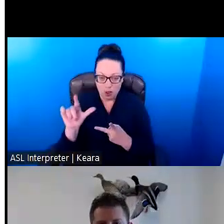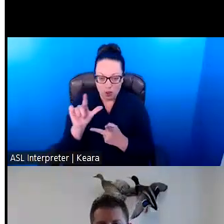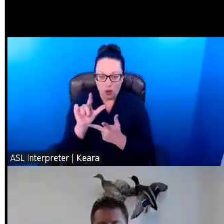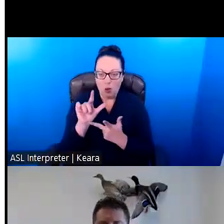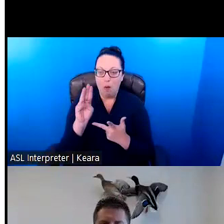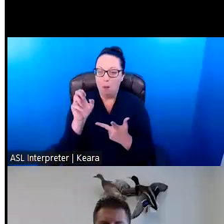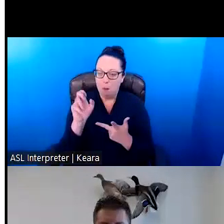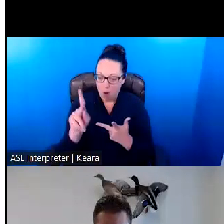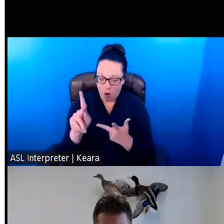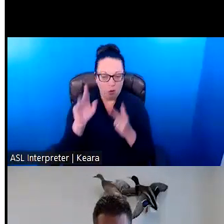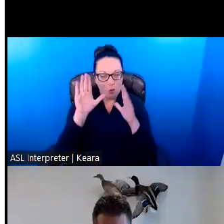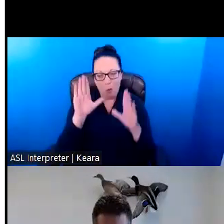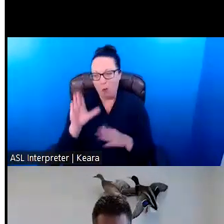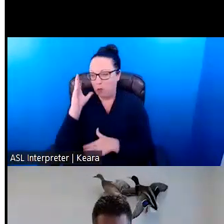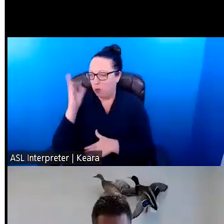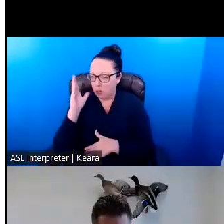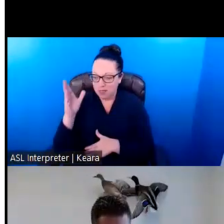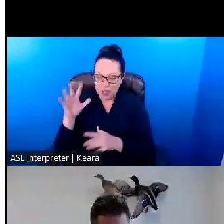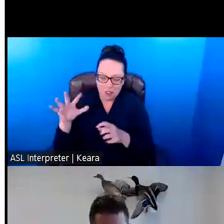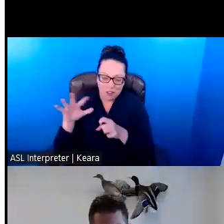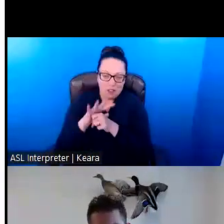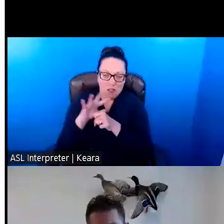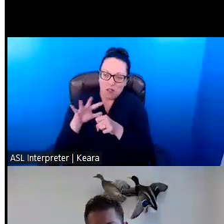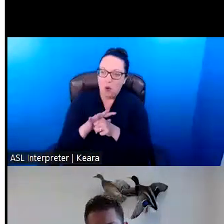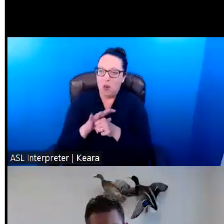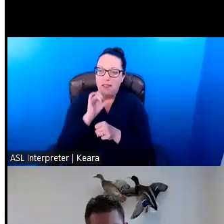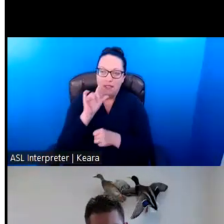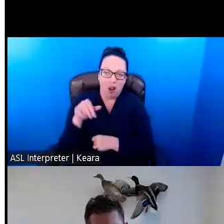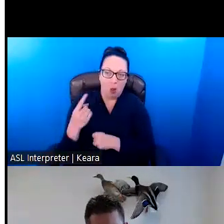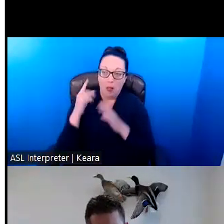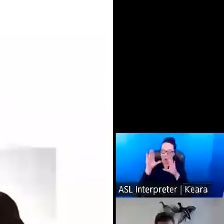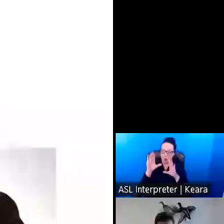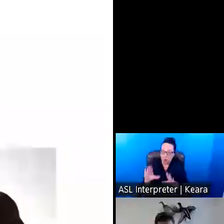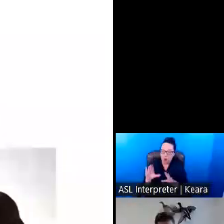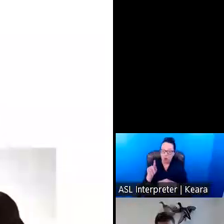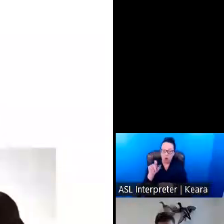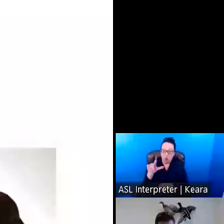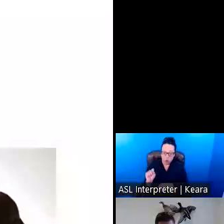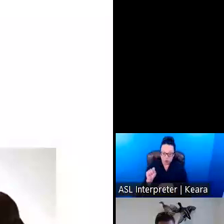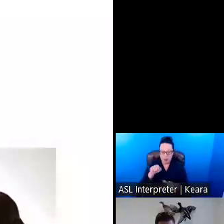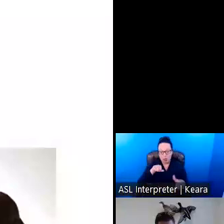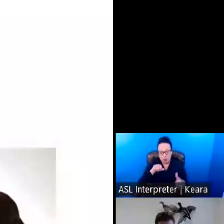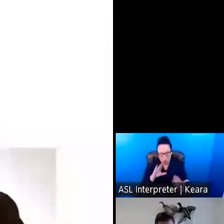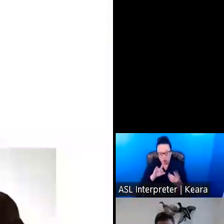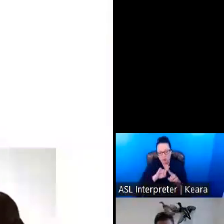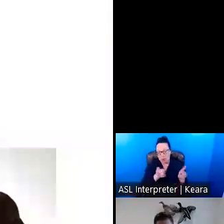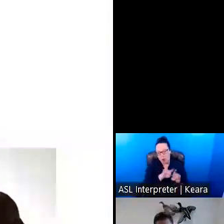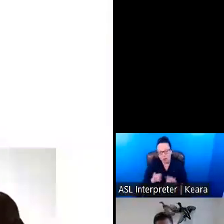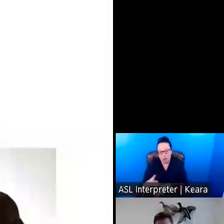amazing presentations full of not only some great tools and strategies, but also